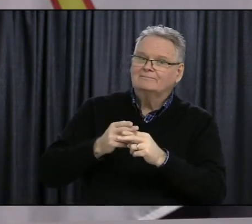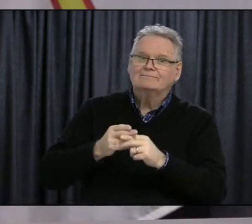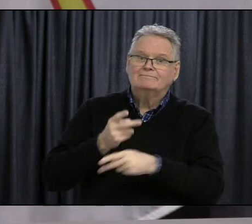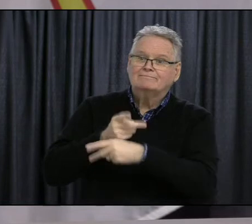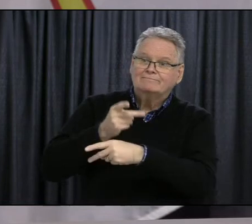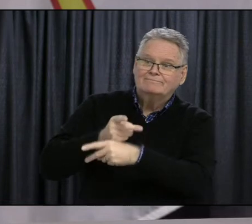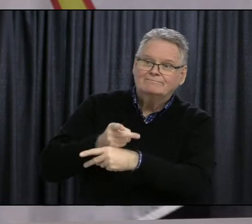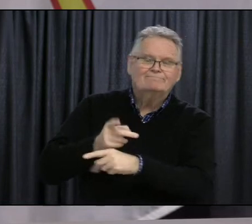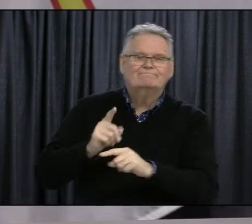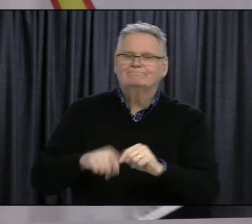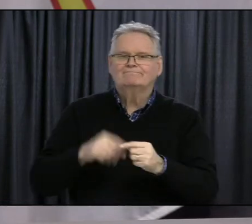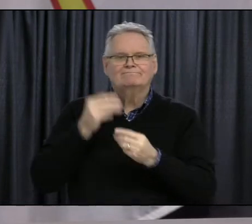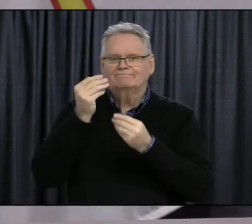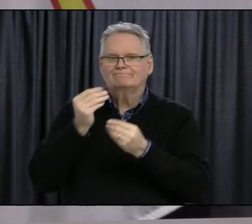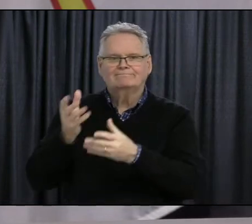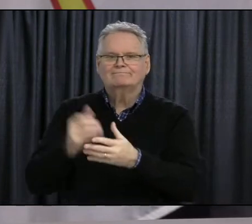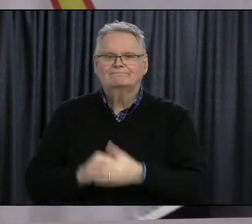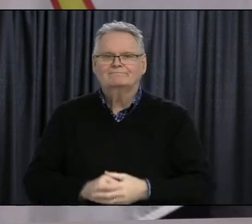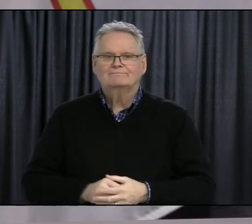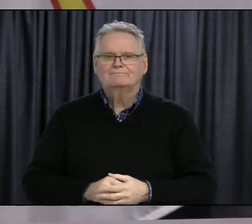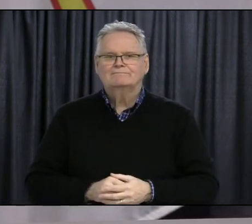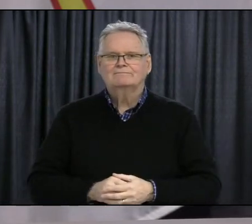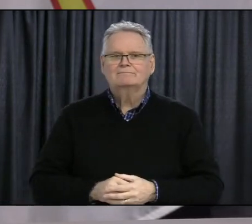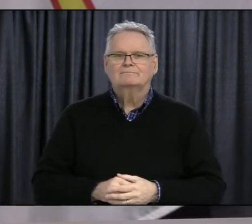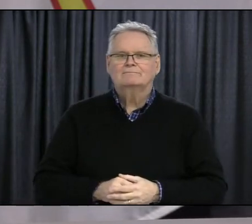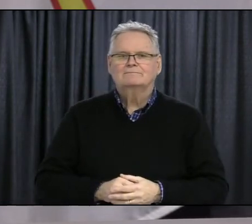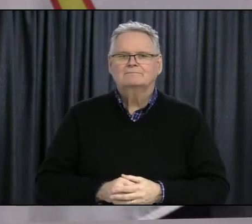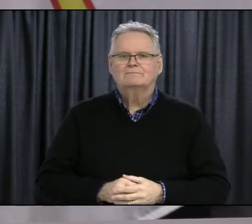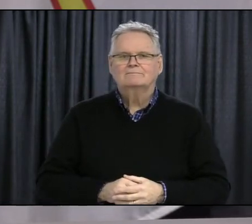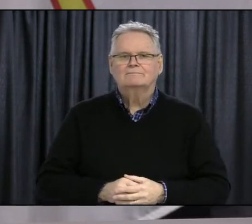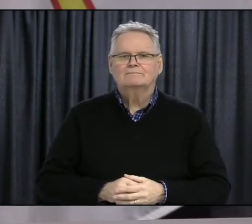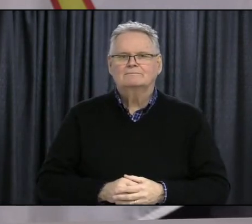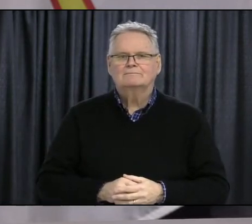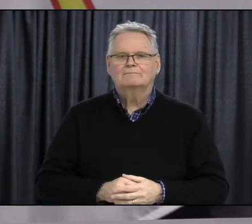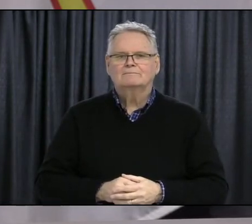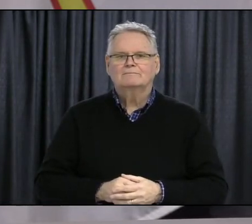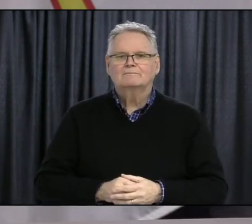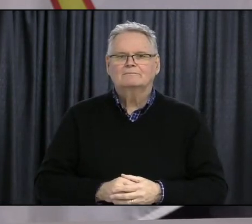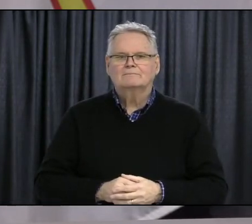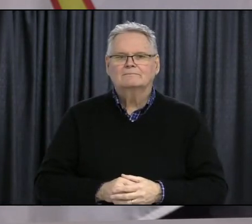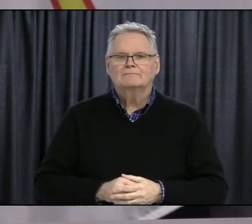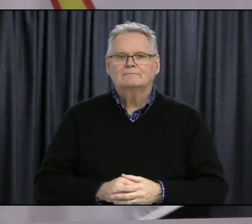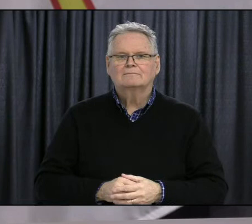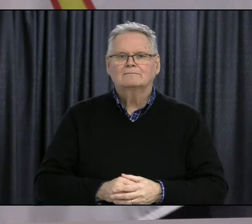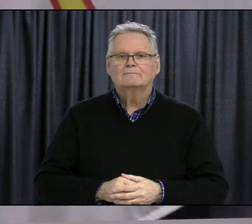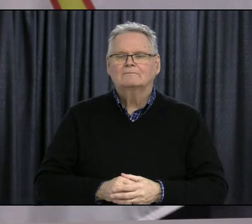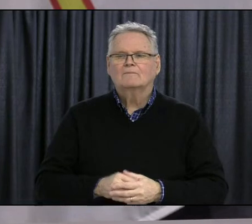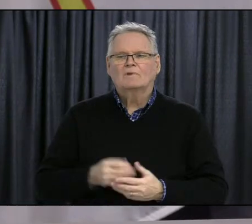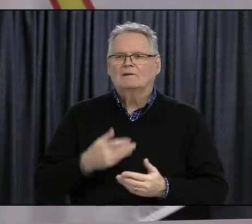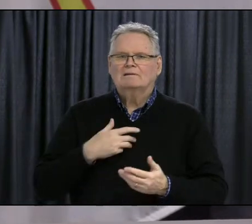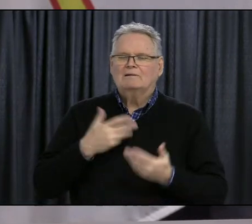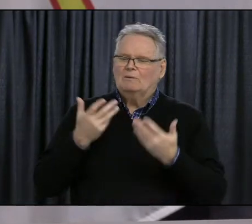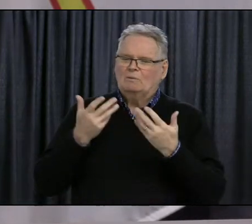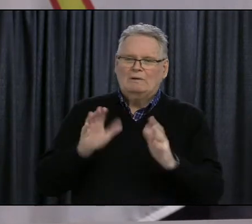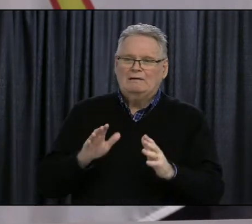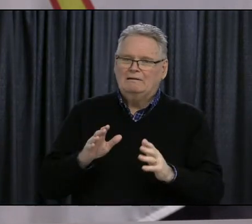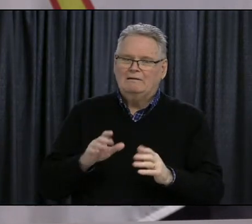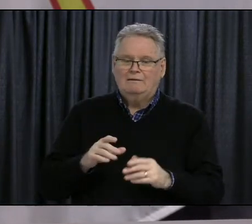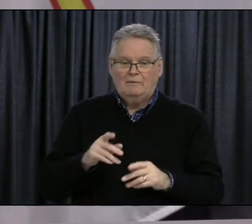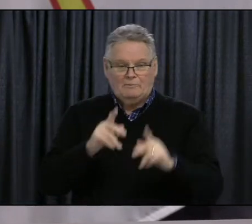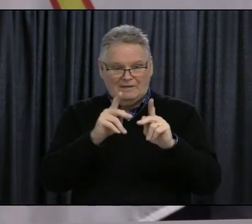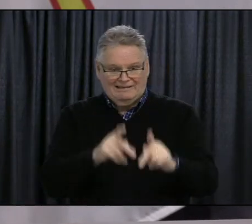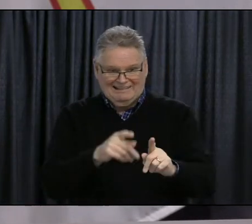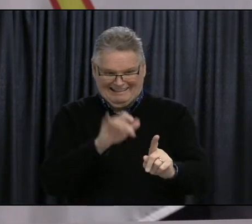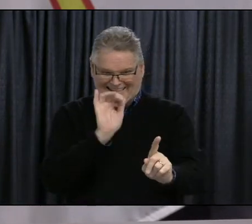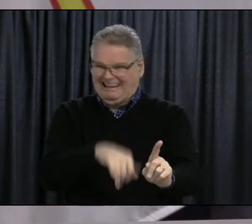view, I don't want to risk the chance of the person being identified. And I certainly can't speak to